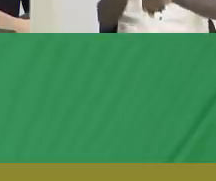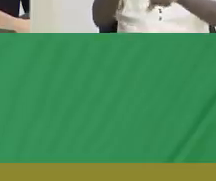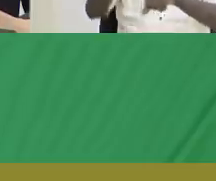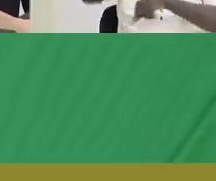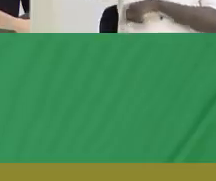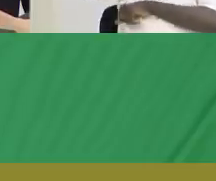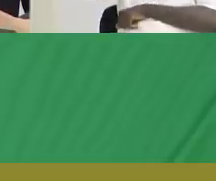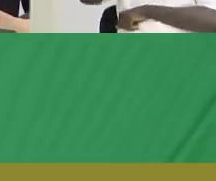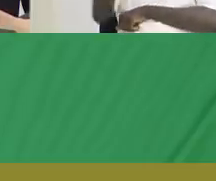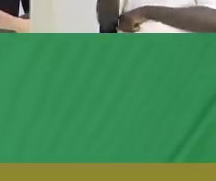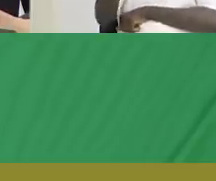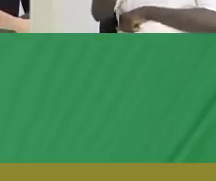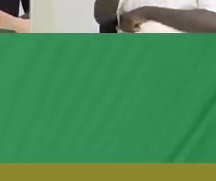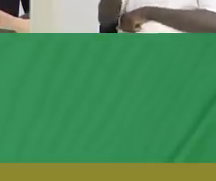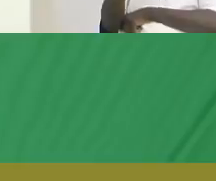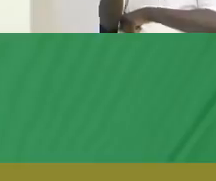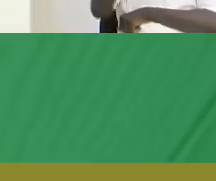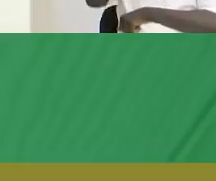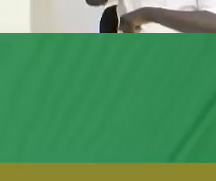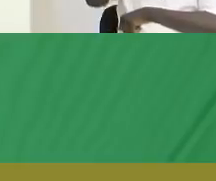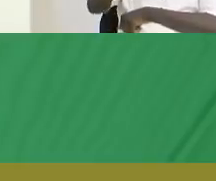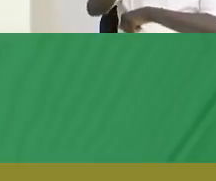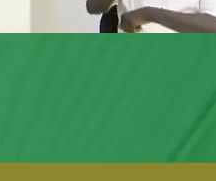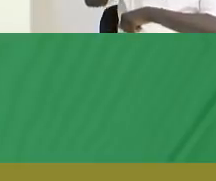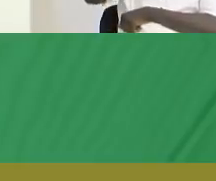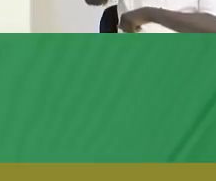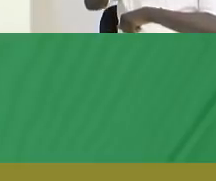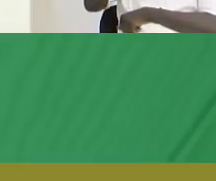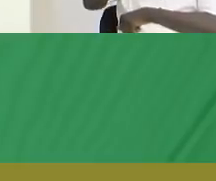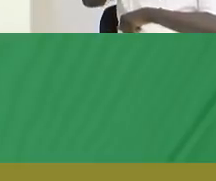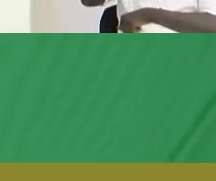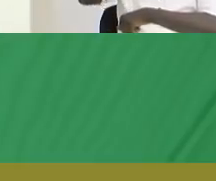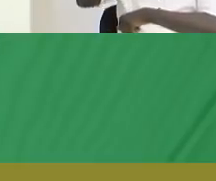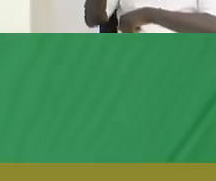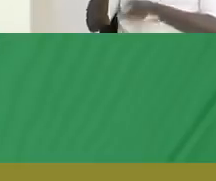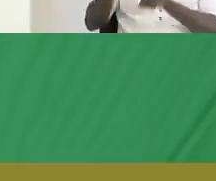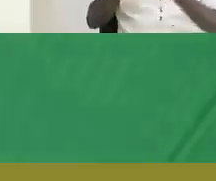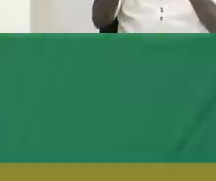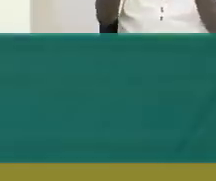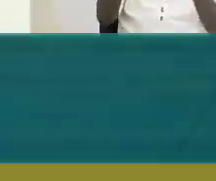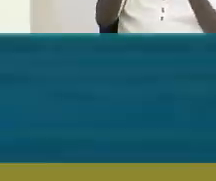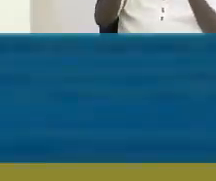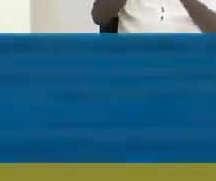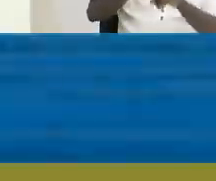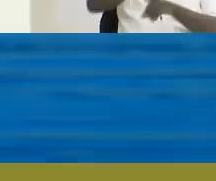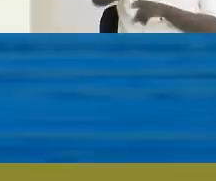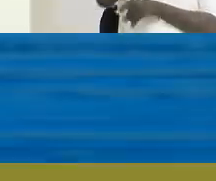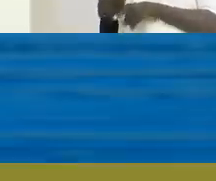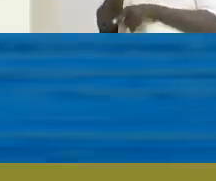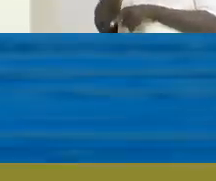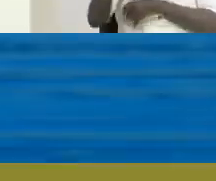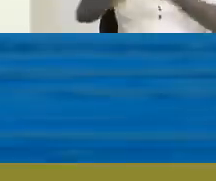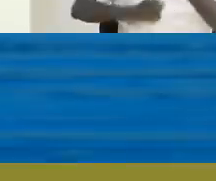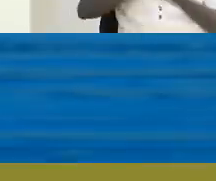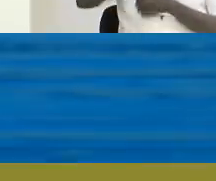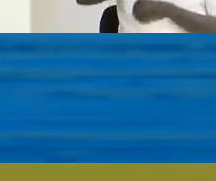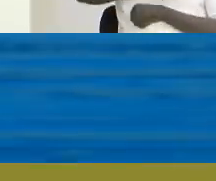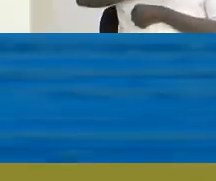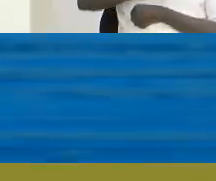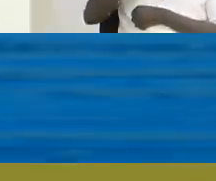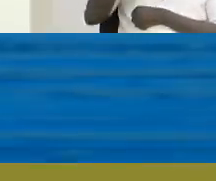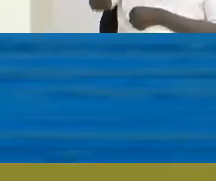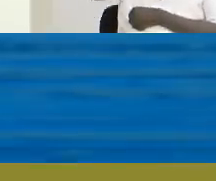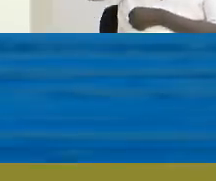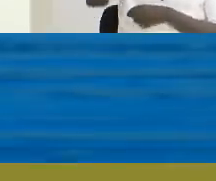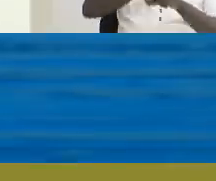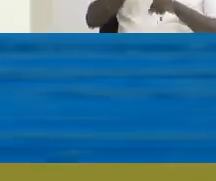sir. Even in the face of the victim's own evidence that he was there, he saw